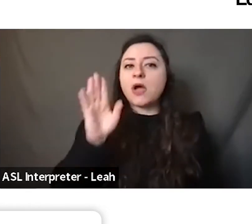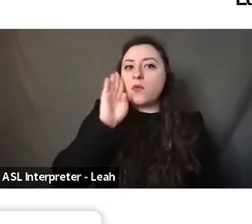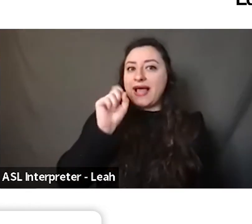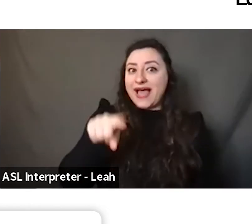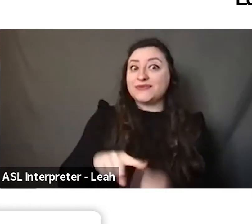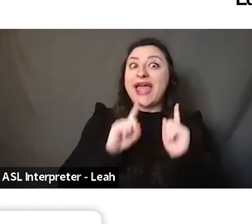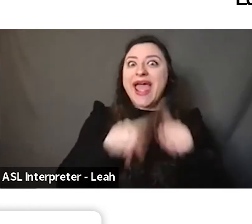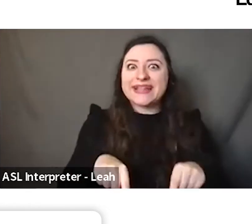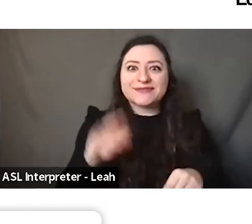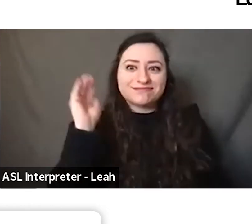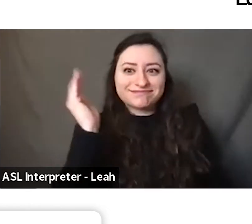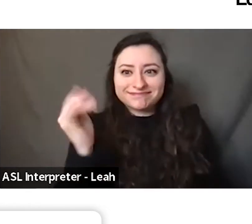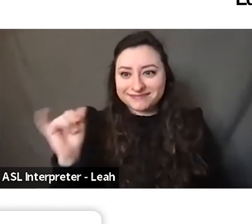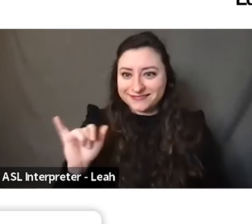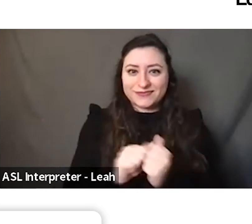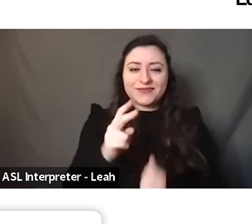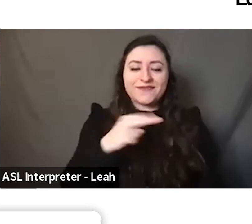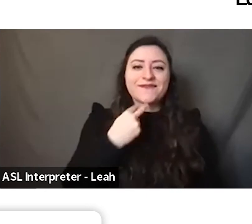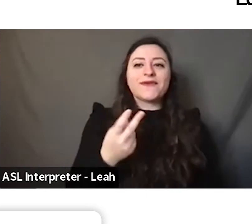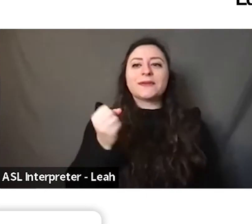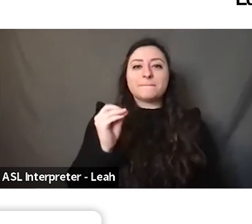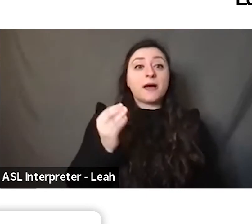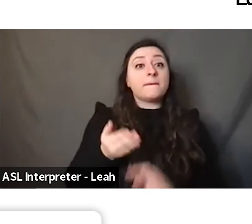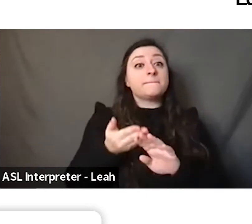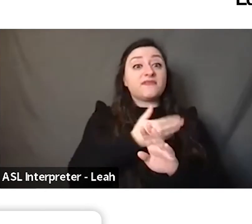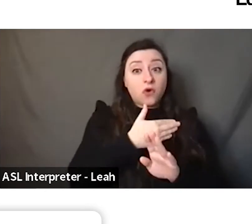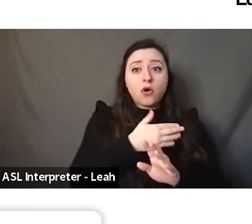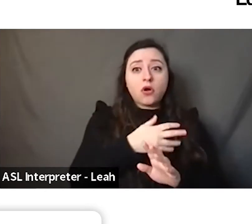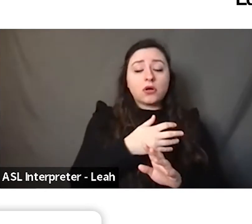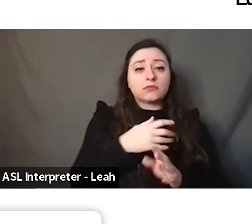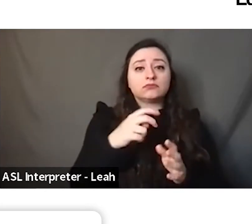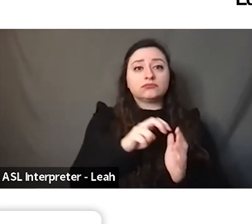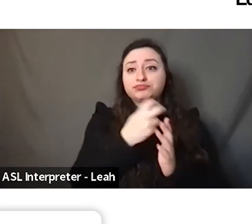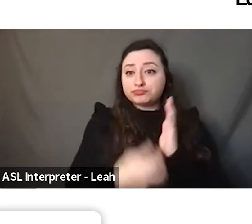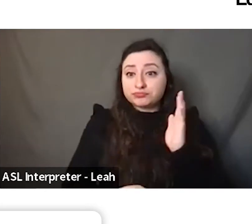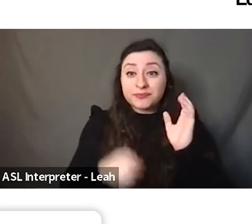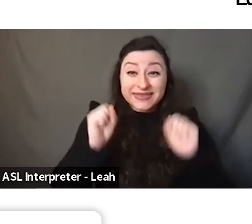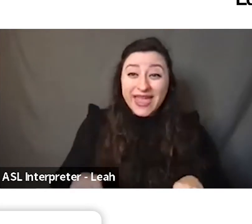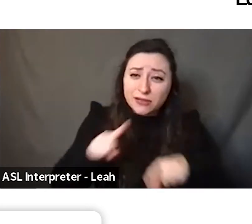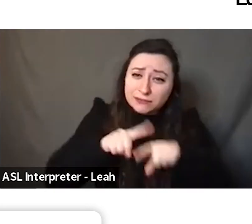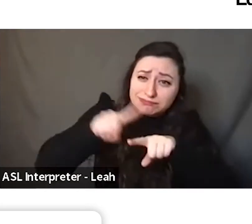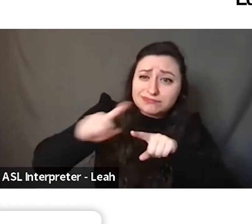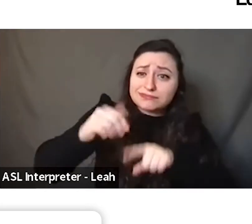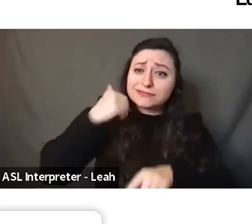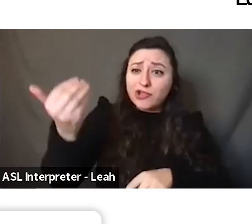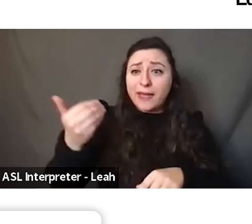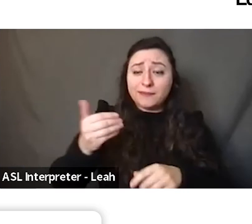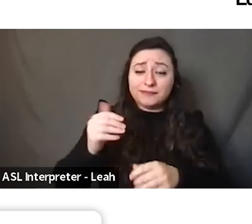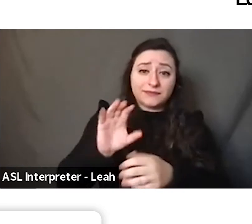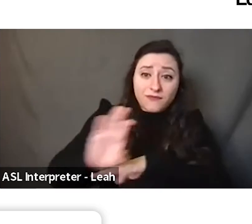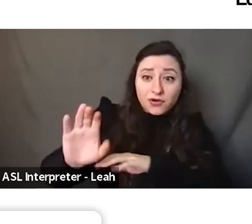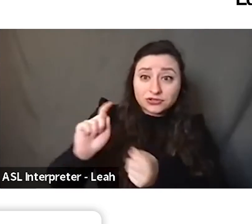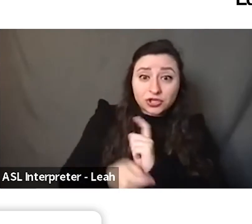ask you to answer in with your voice. So before we jump into can we shame them into action, which I would love Cameron to